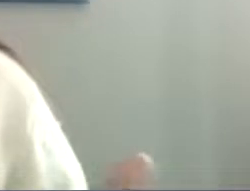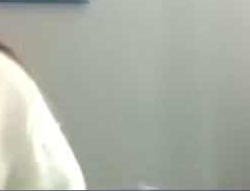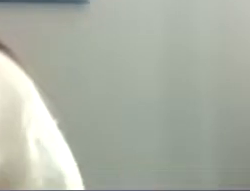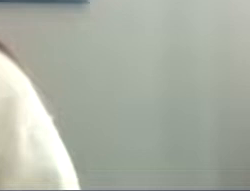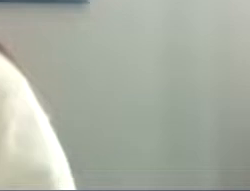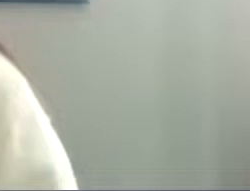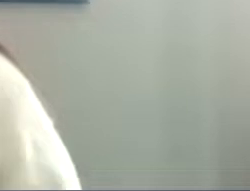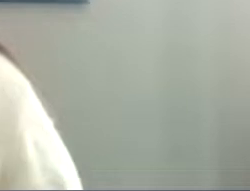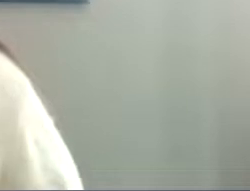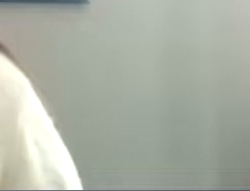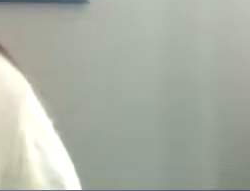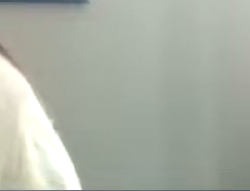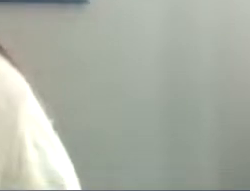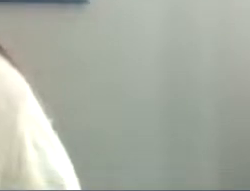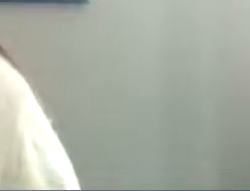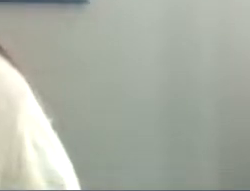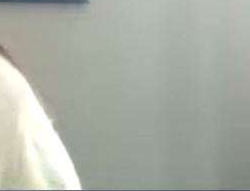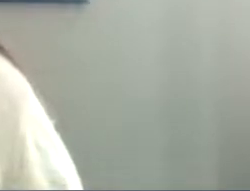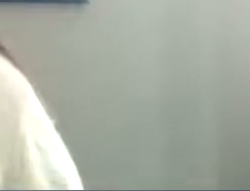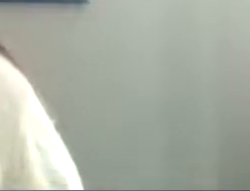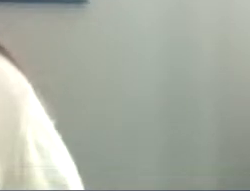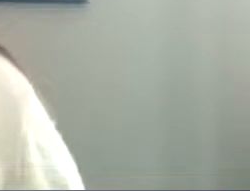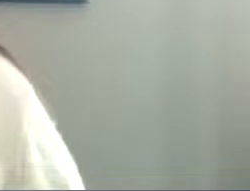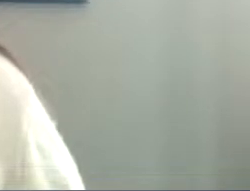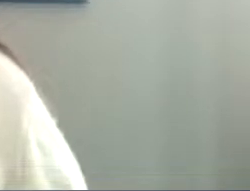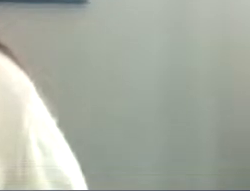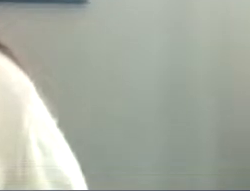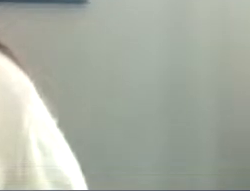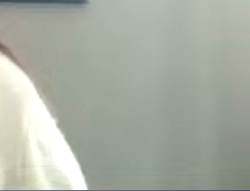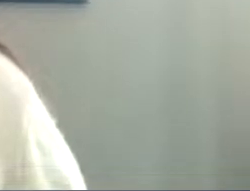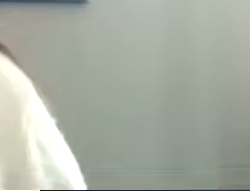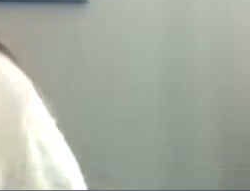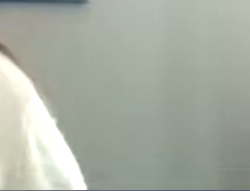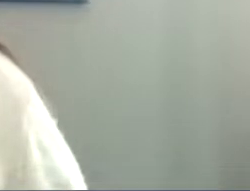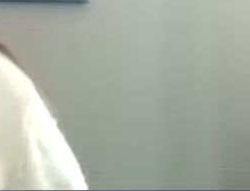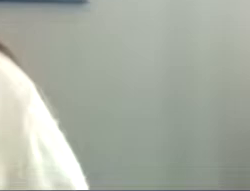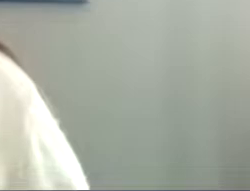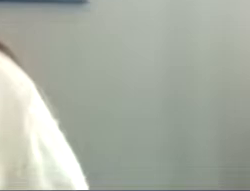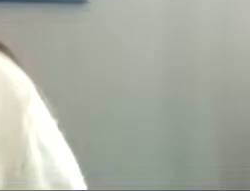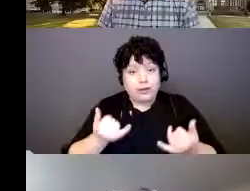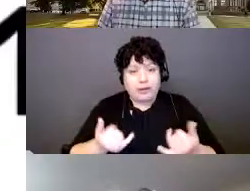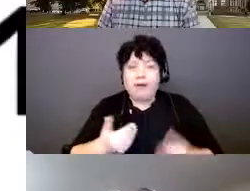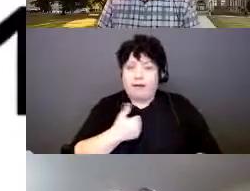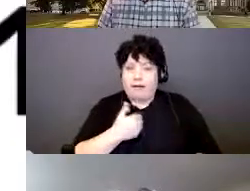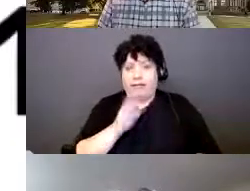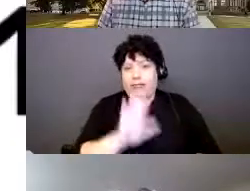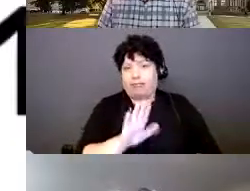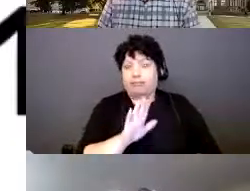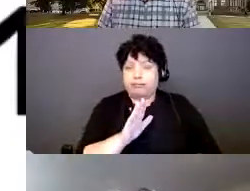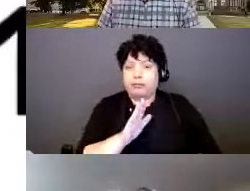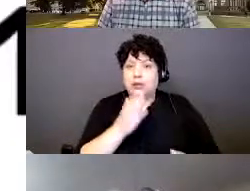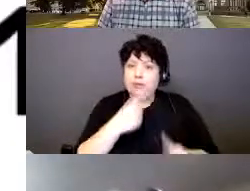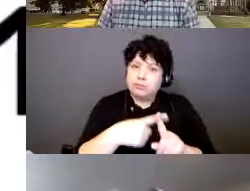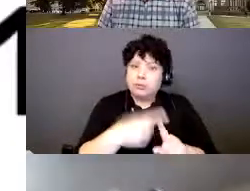to these wonderful questions. I do just want to direct our viewers today to some very valid resources.